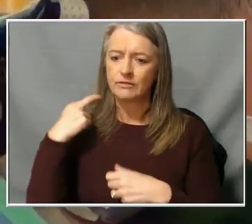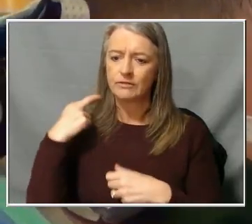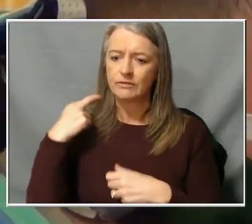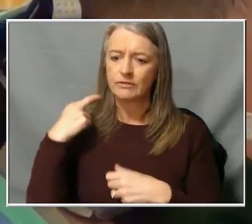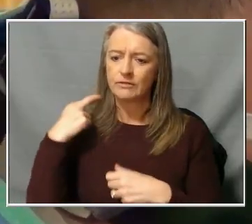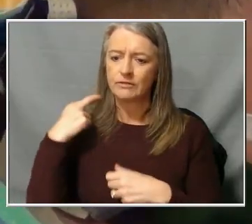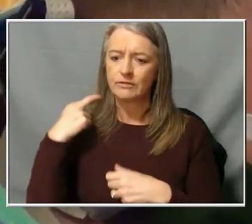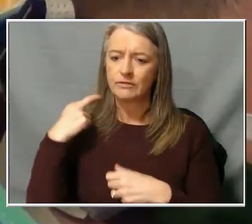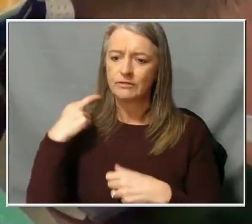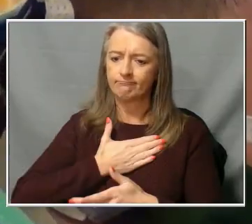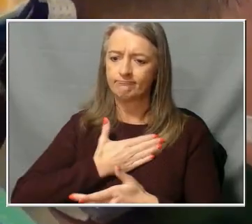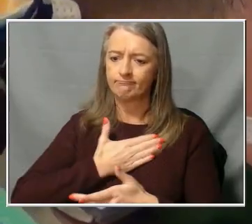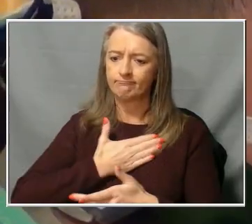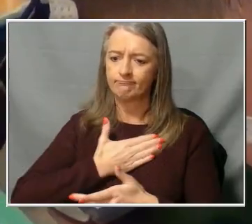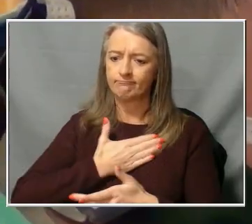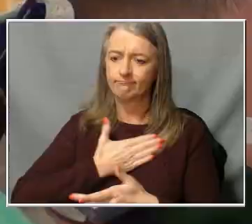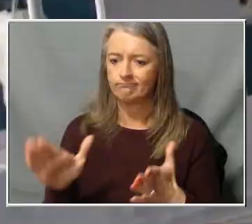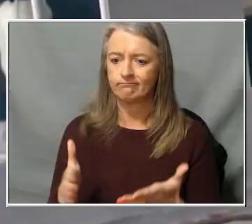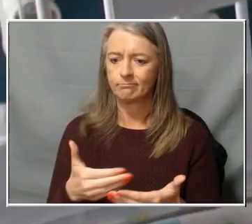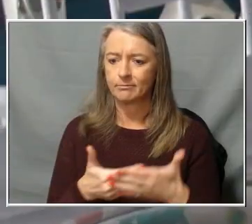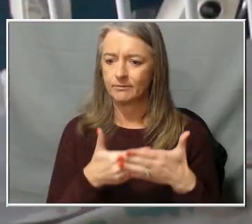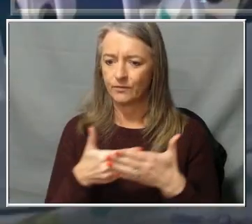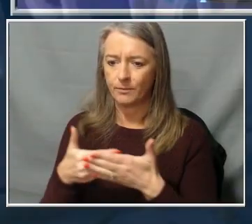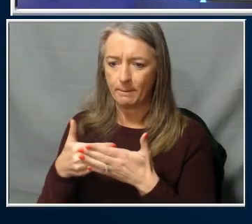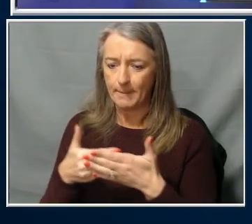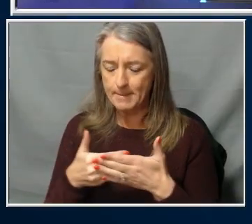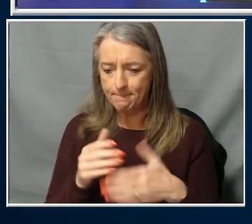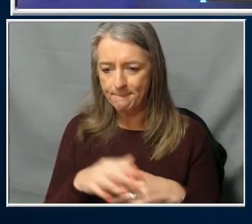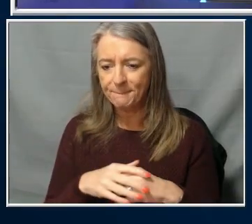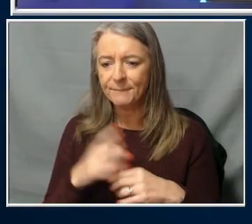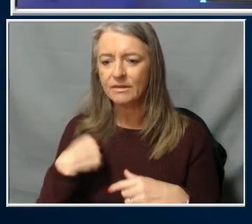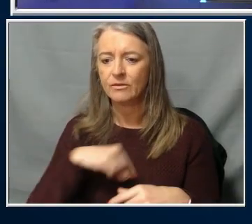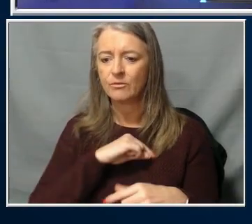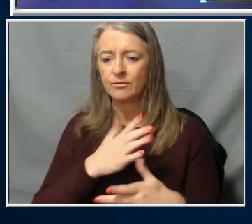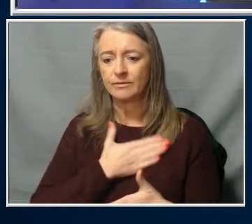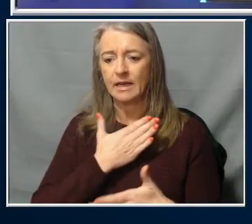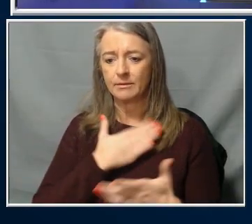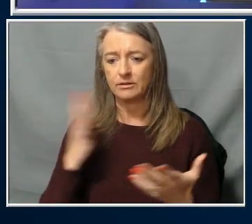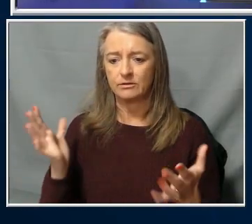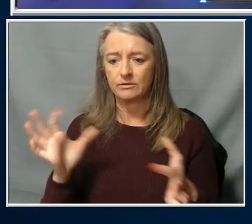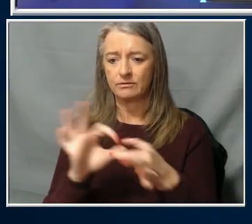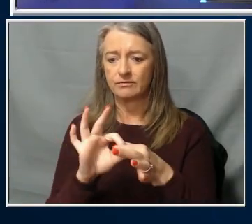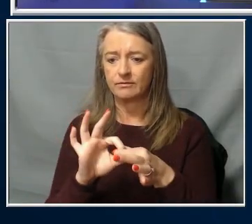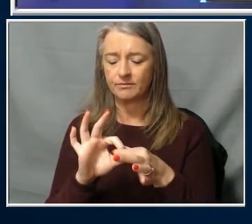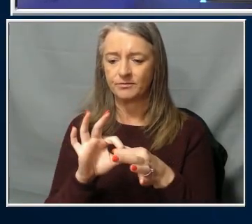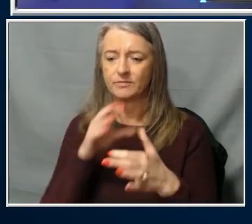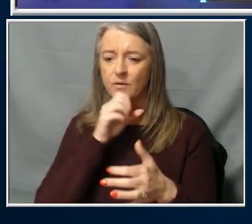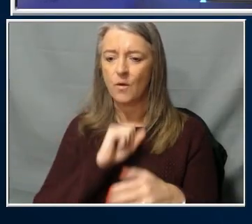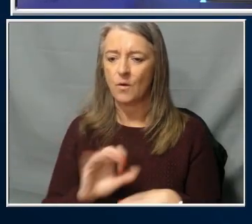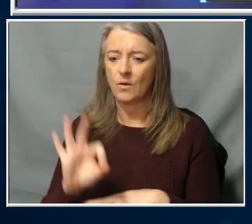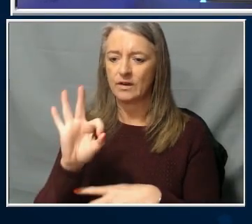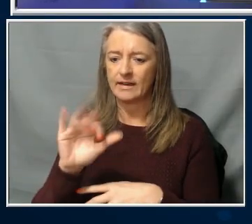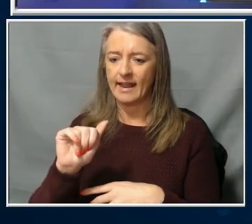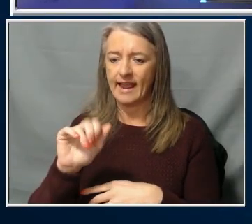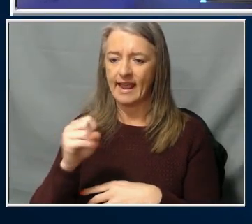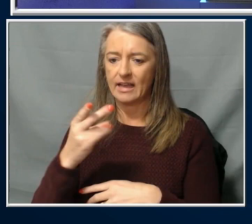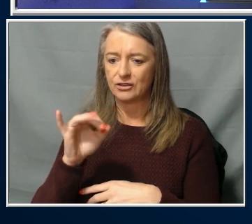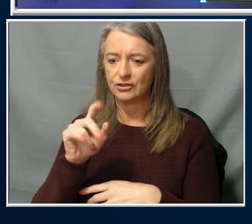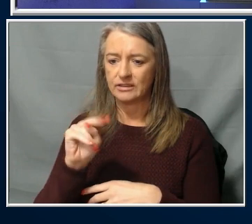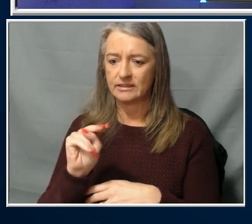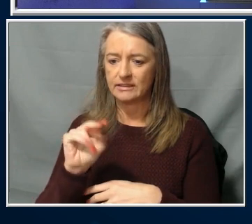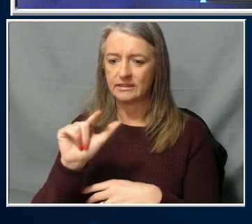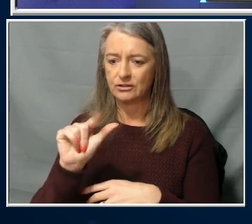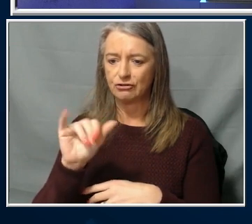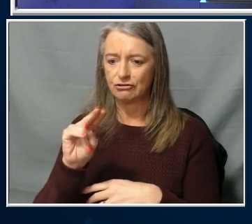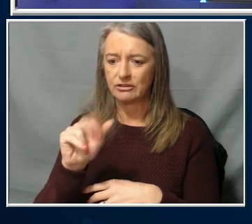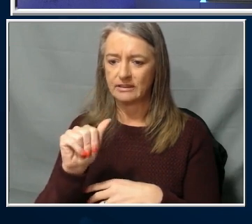had never been done before on a baby. Today, we are so happy to reunite now 9-year-old Ashlyn and her mom Gina with the